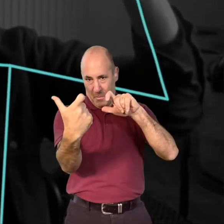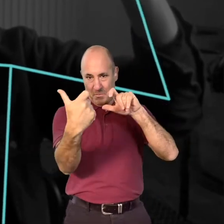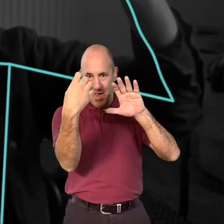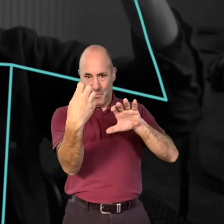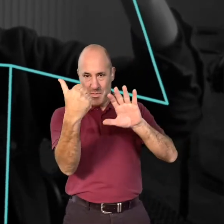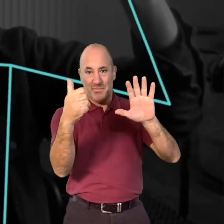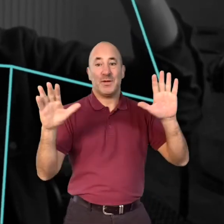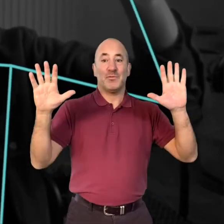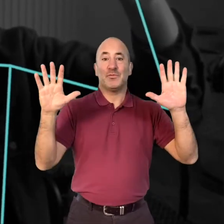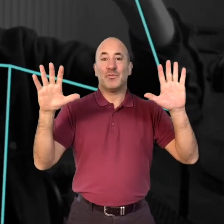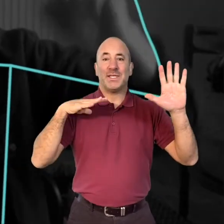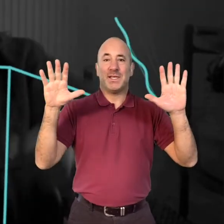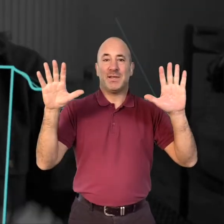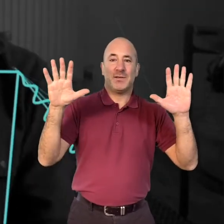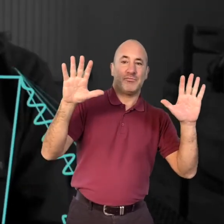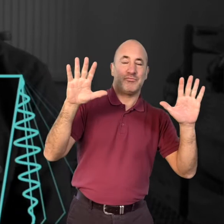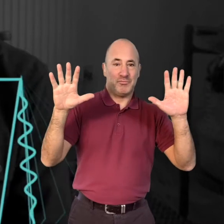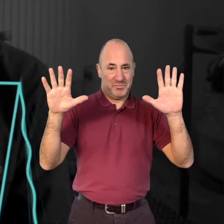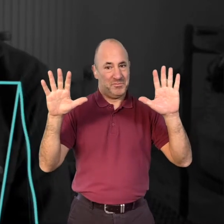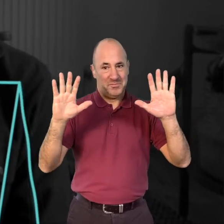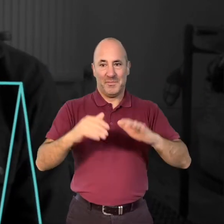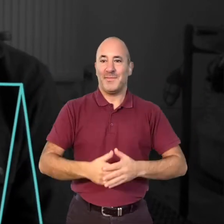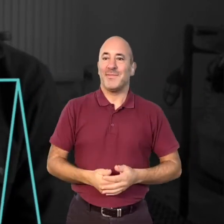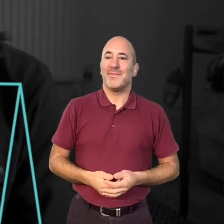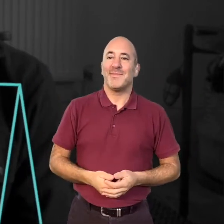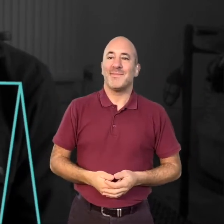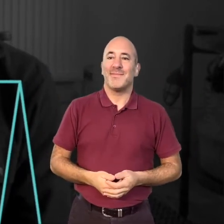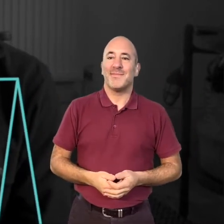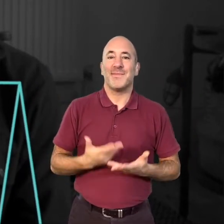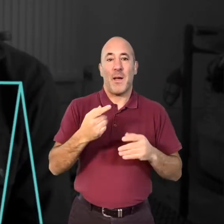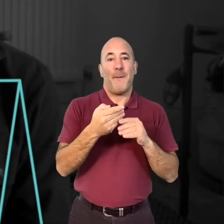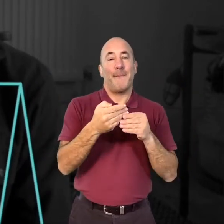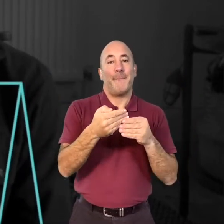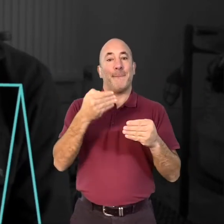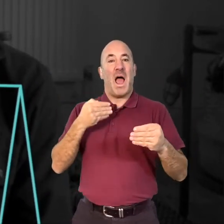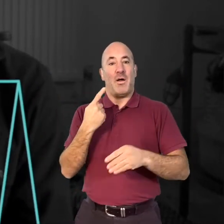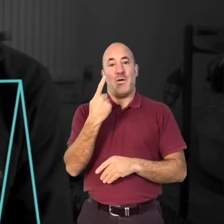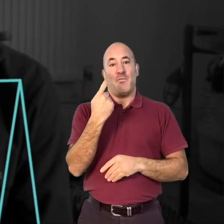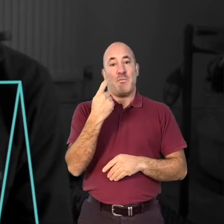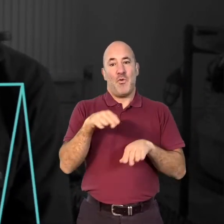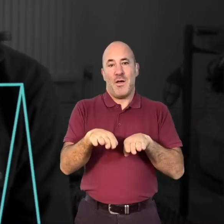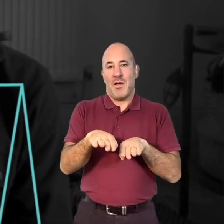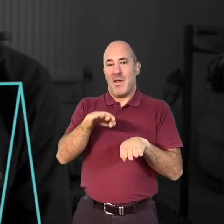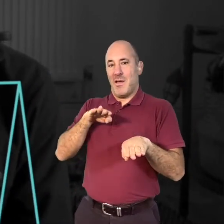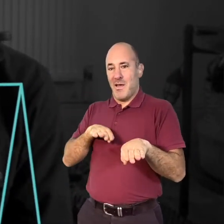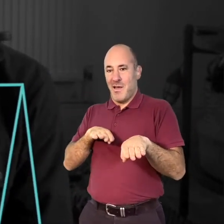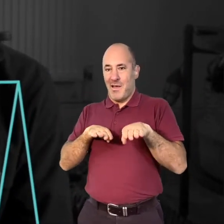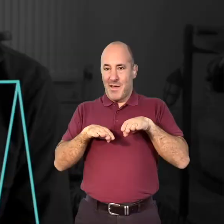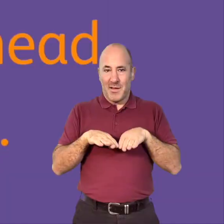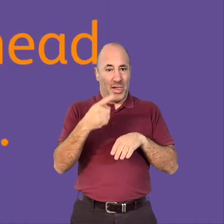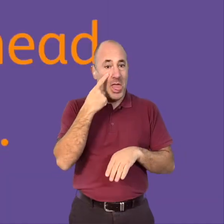some swaying. And then we're going to go and step back a little further and get our whole body in. Okay, give that a go